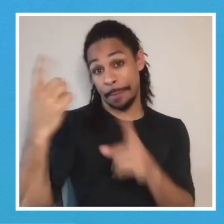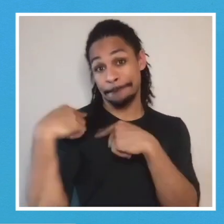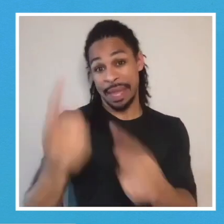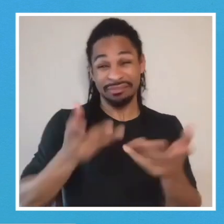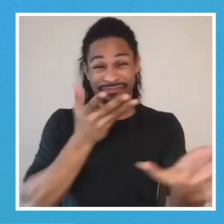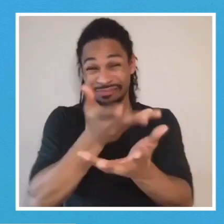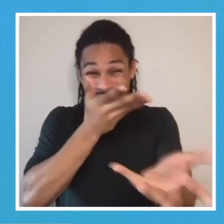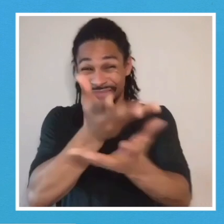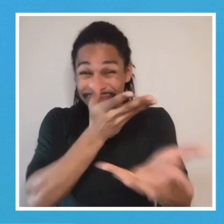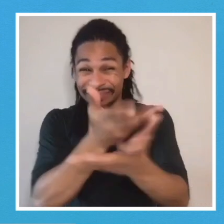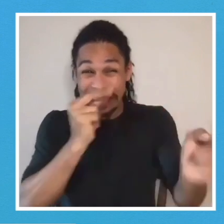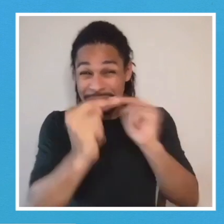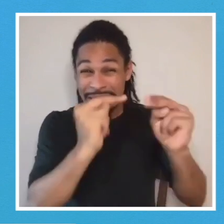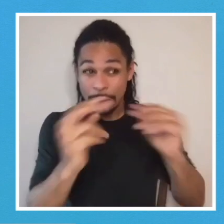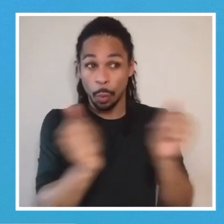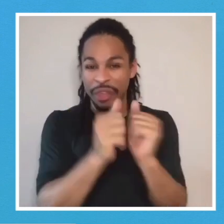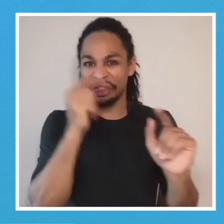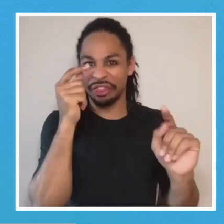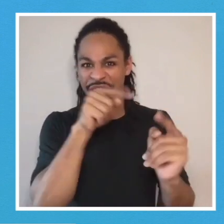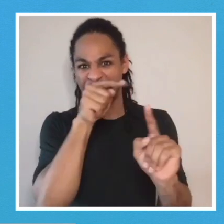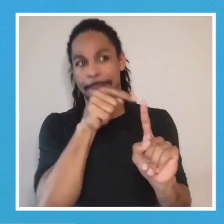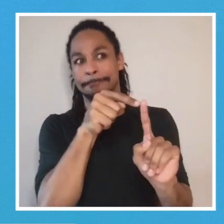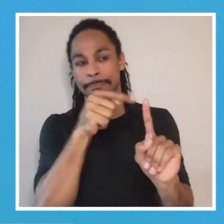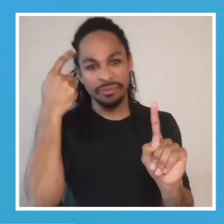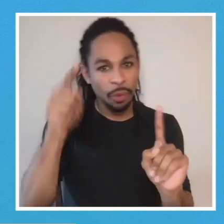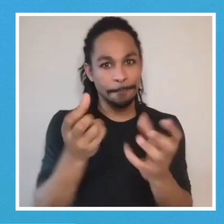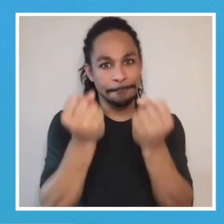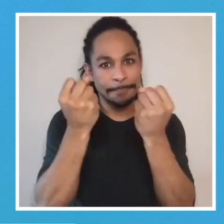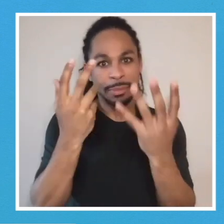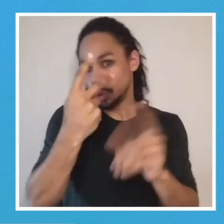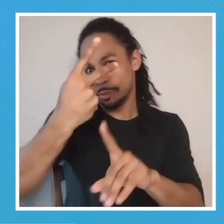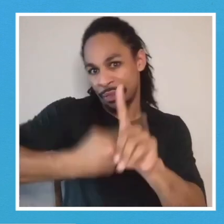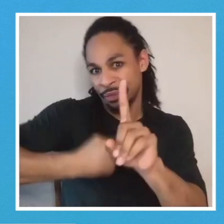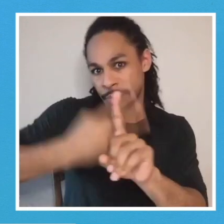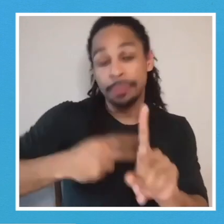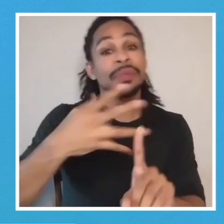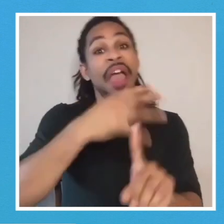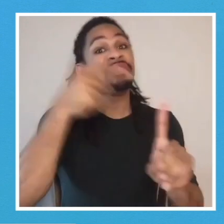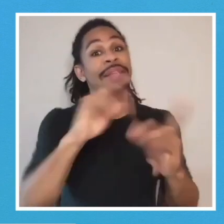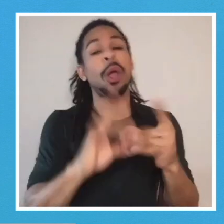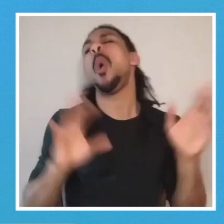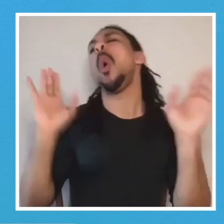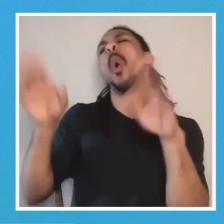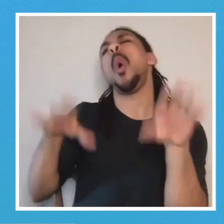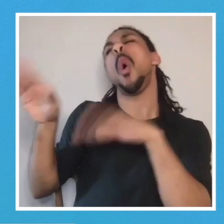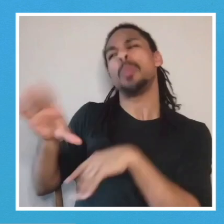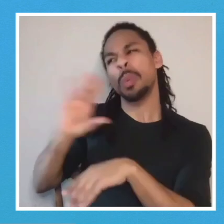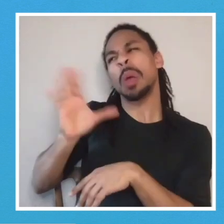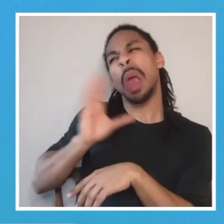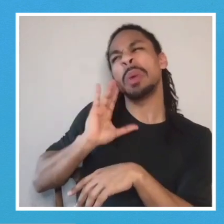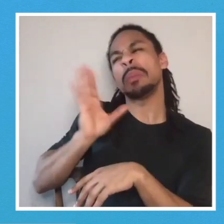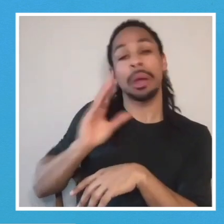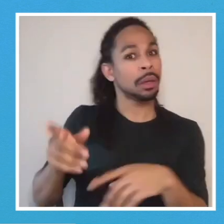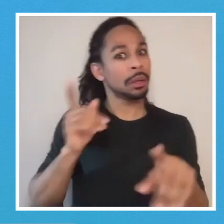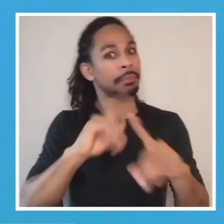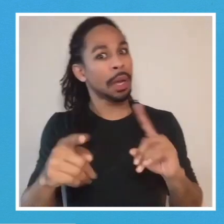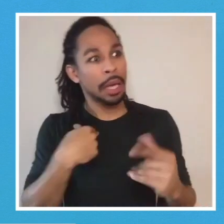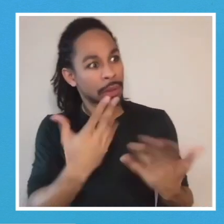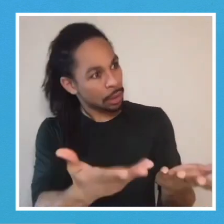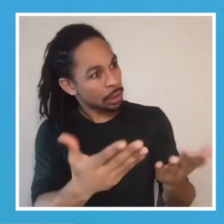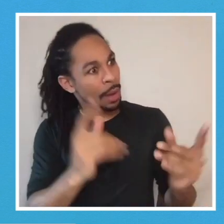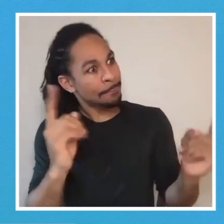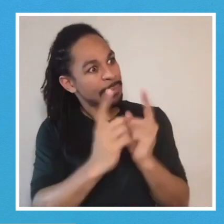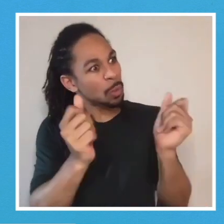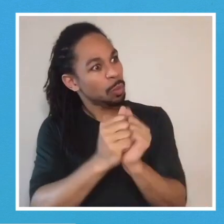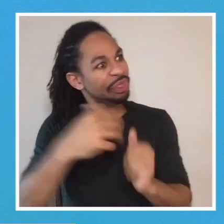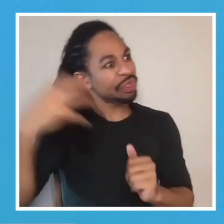and there was a lot of, we're going to do this, we're going to do that. I said, listen, meet with the chiefs. You haven't met with them ever. They've